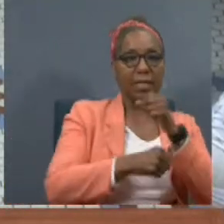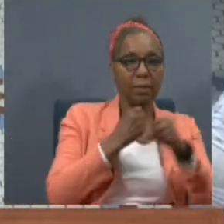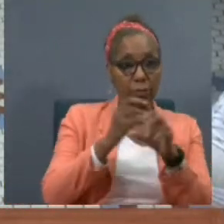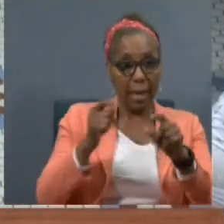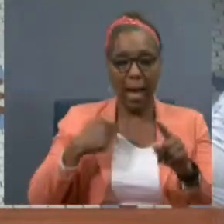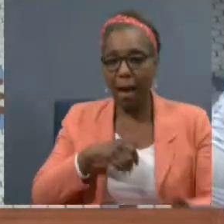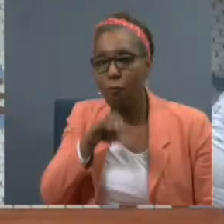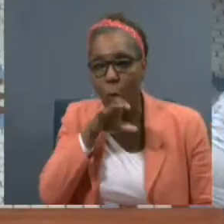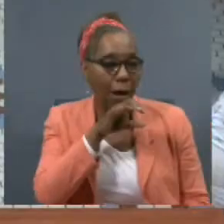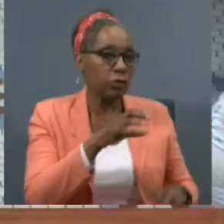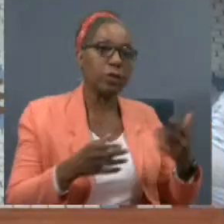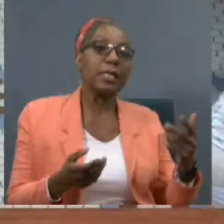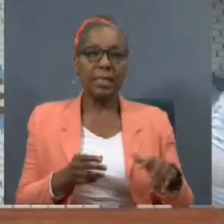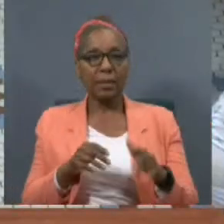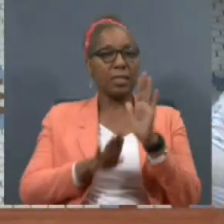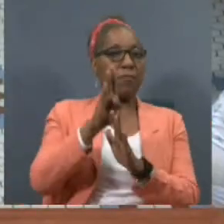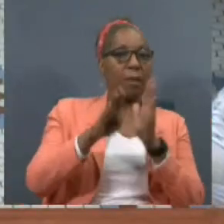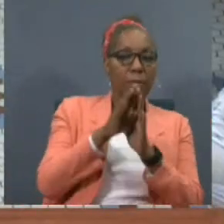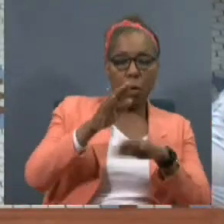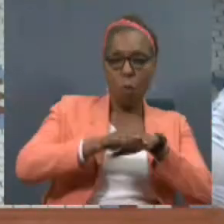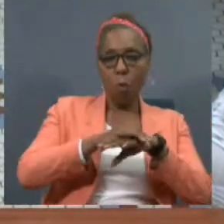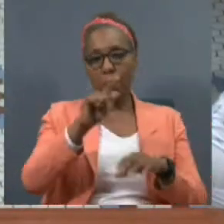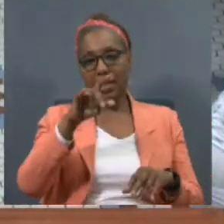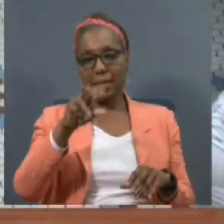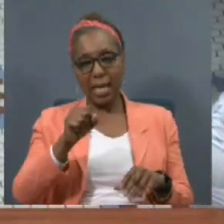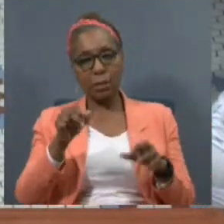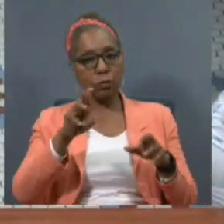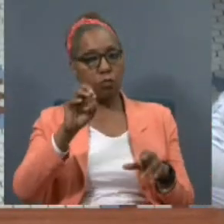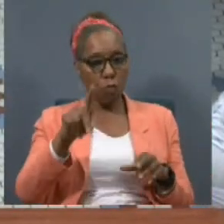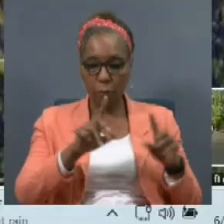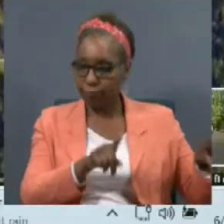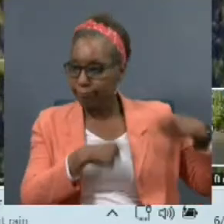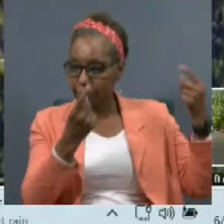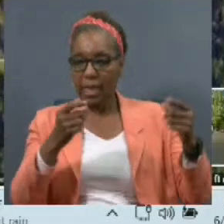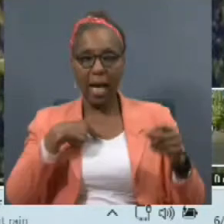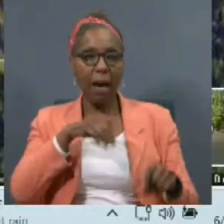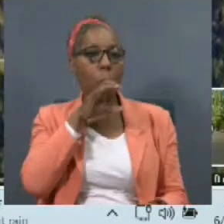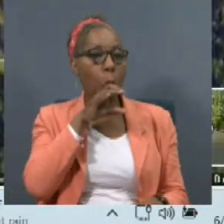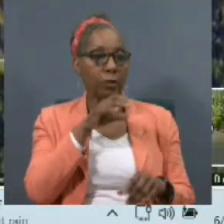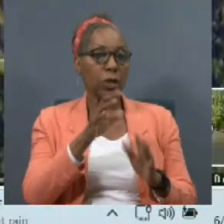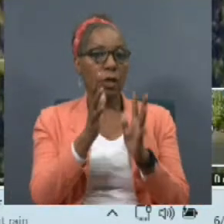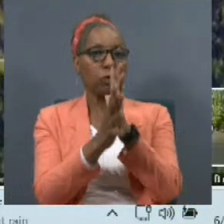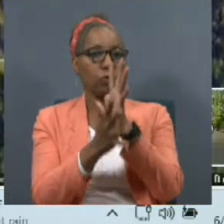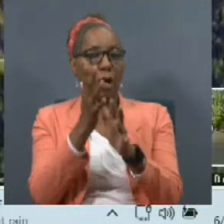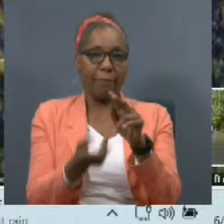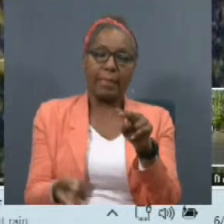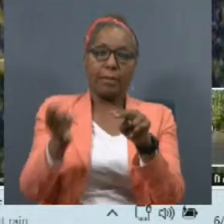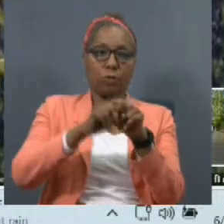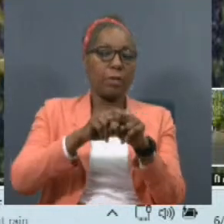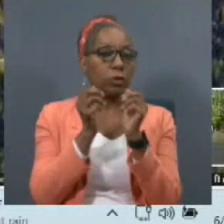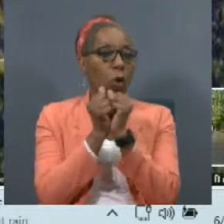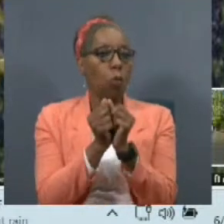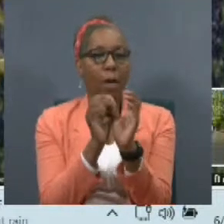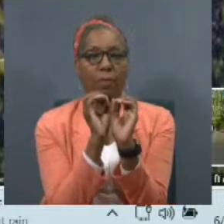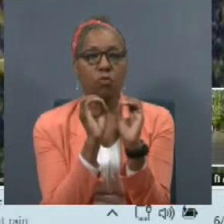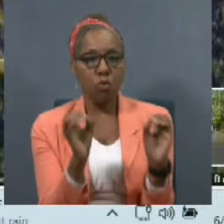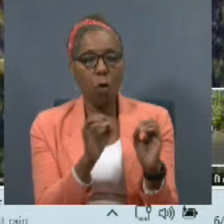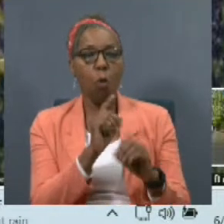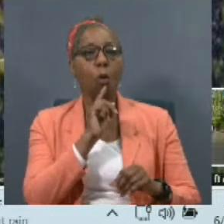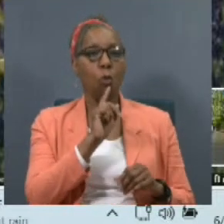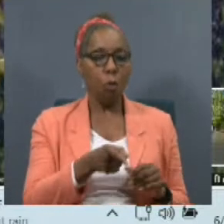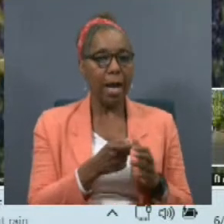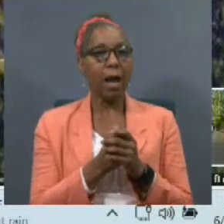I've watched the development along Canis Road all this time and watched the traffic increase with no